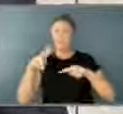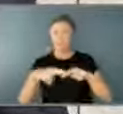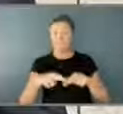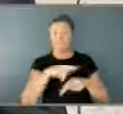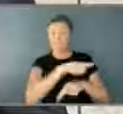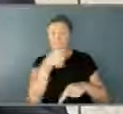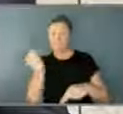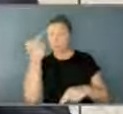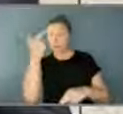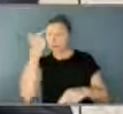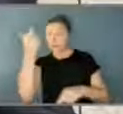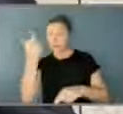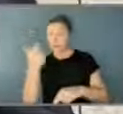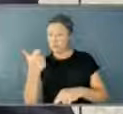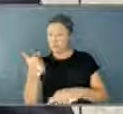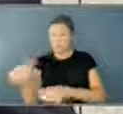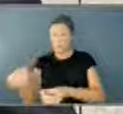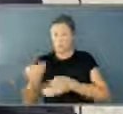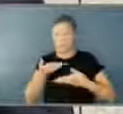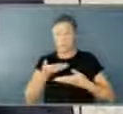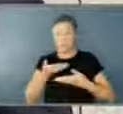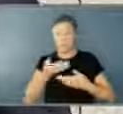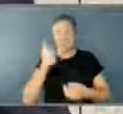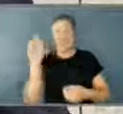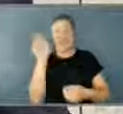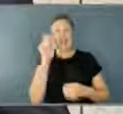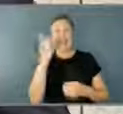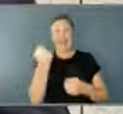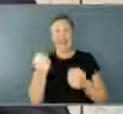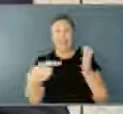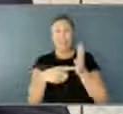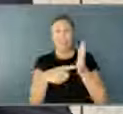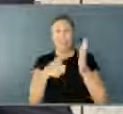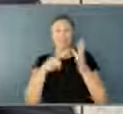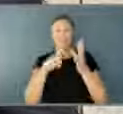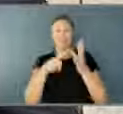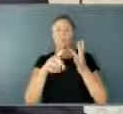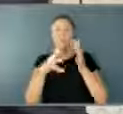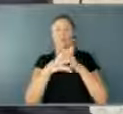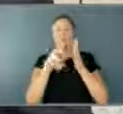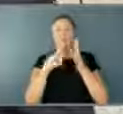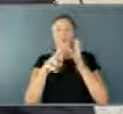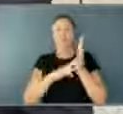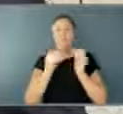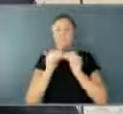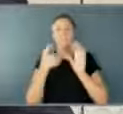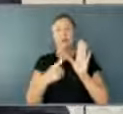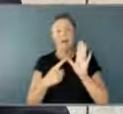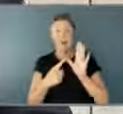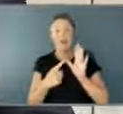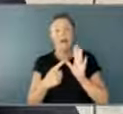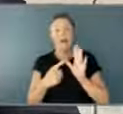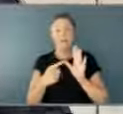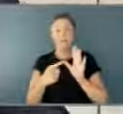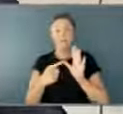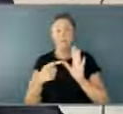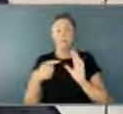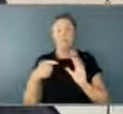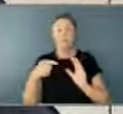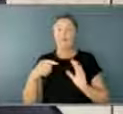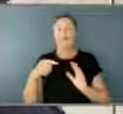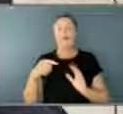at the moment, we're not working through it. We've looked at the Gladstone option and we don't believe that is a sensible thing to do. There wasn't a lot of detail